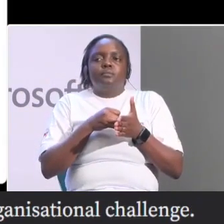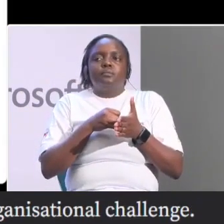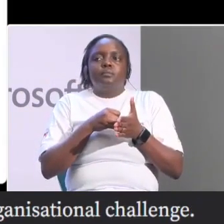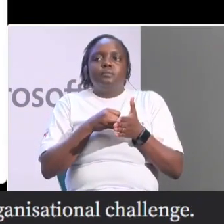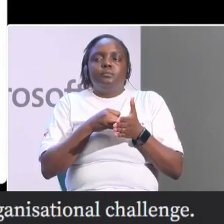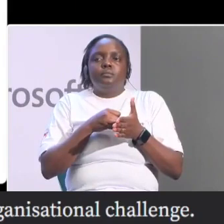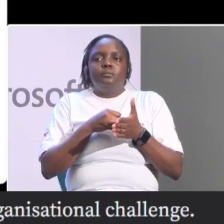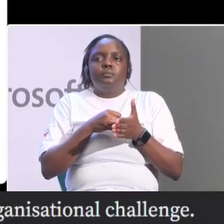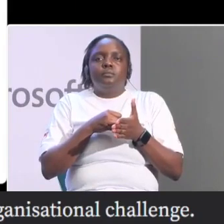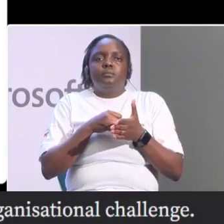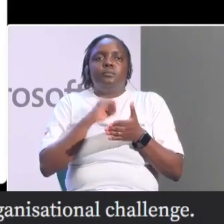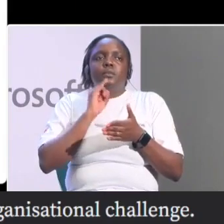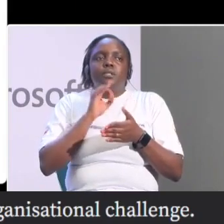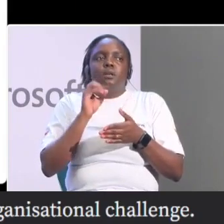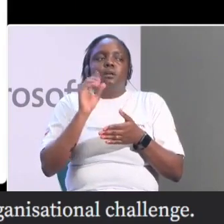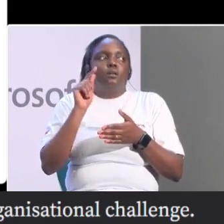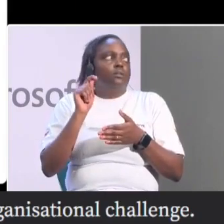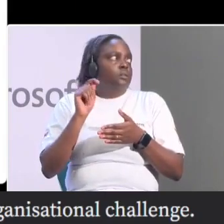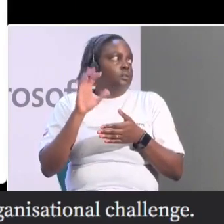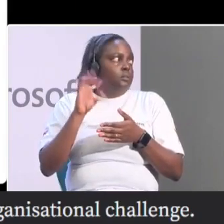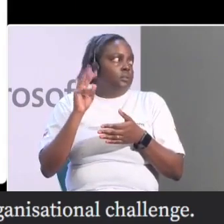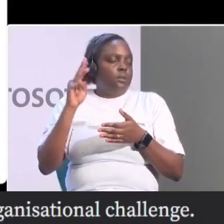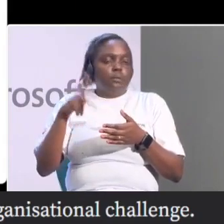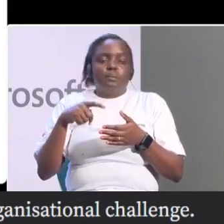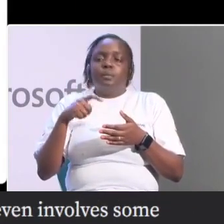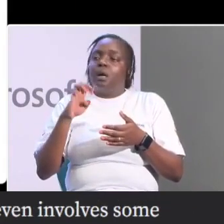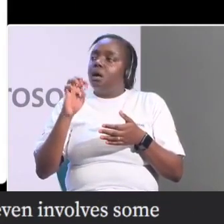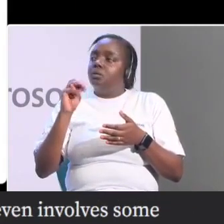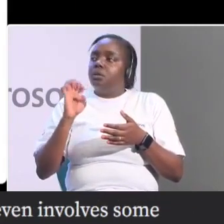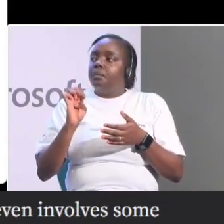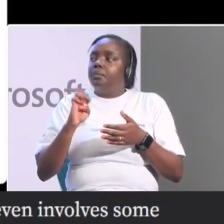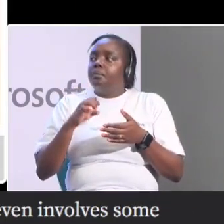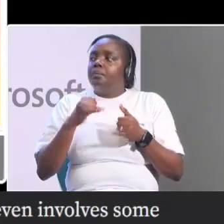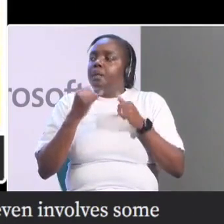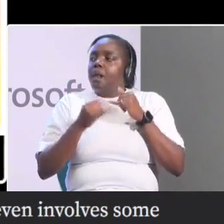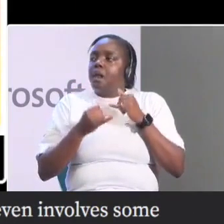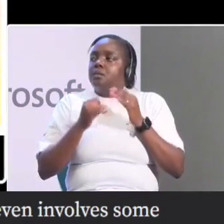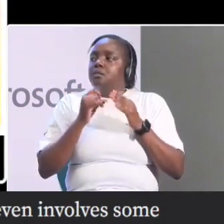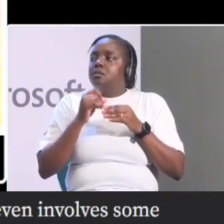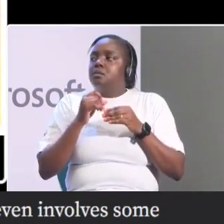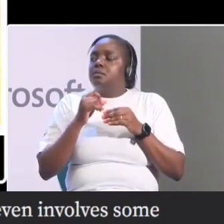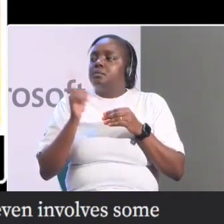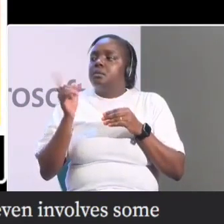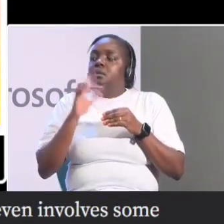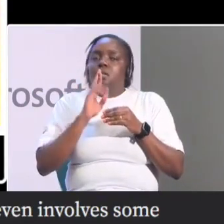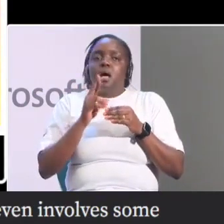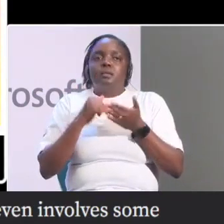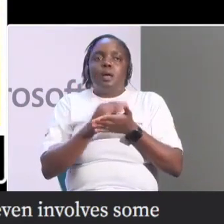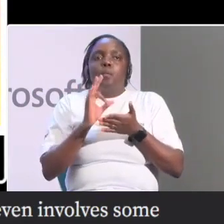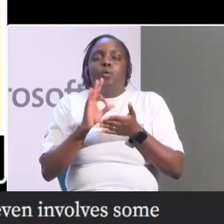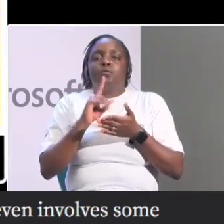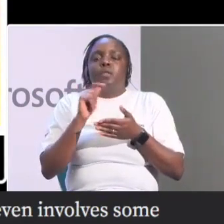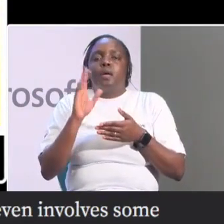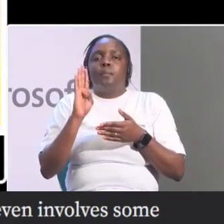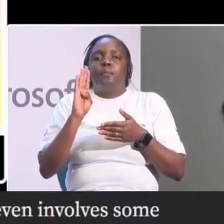Sarah was saying, is an outcome. So final couple of slides, if we go to the next one. So these are some of our blueprints for action.